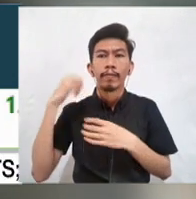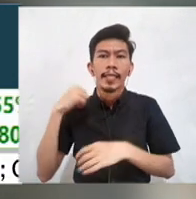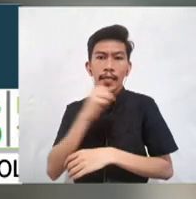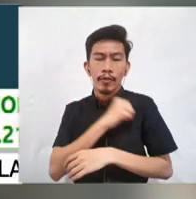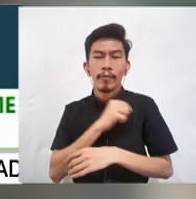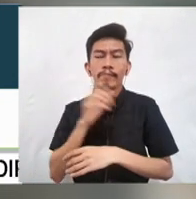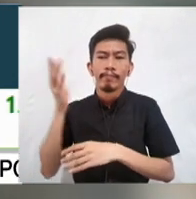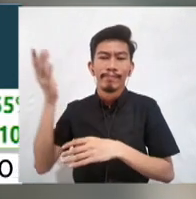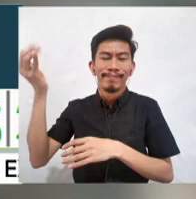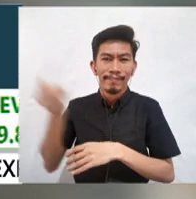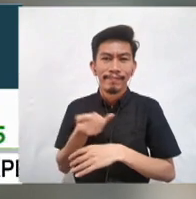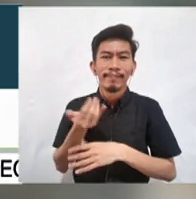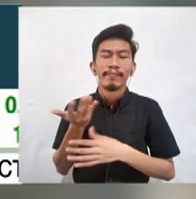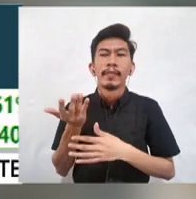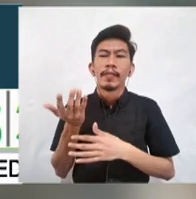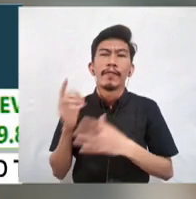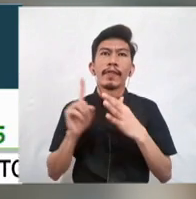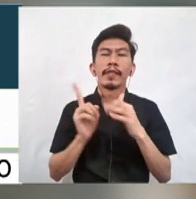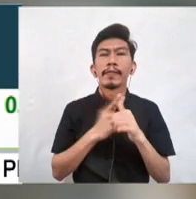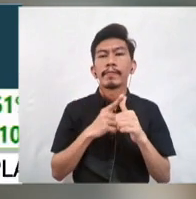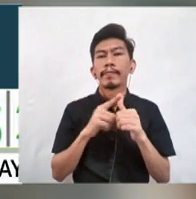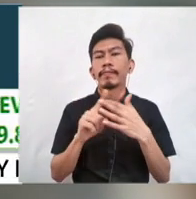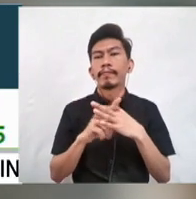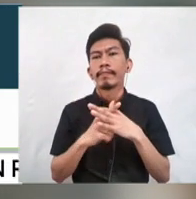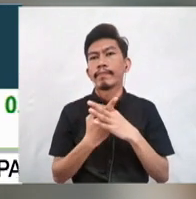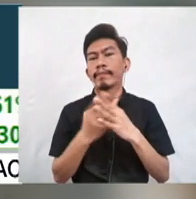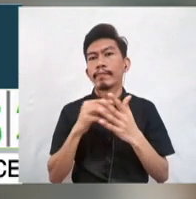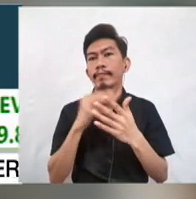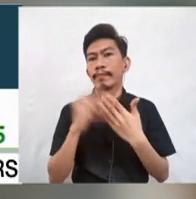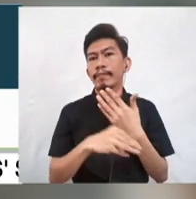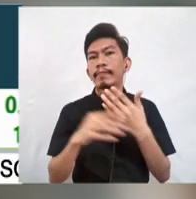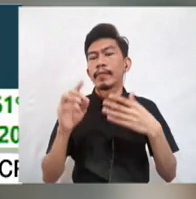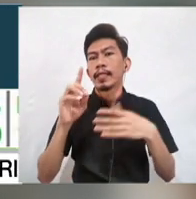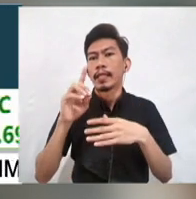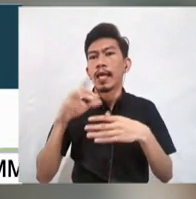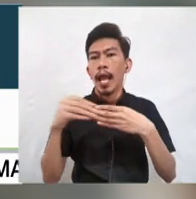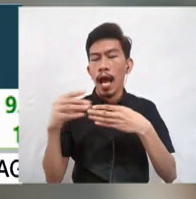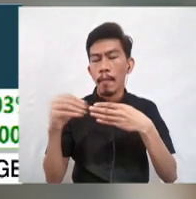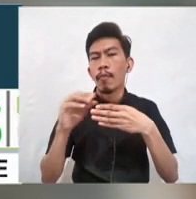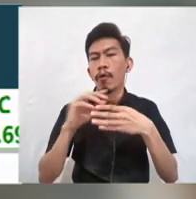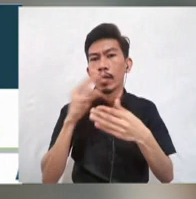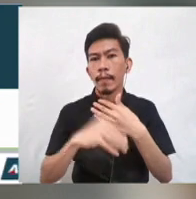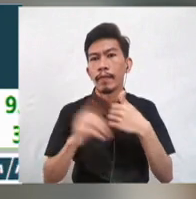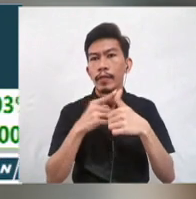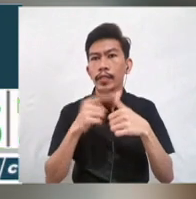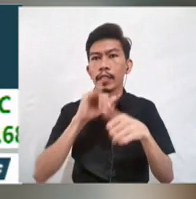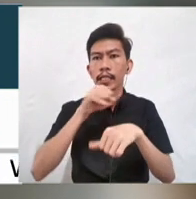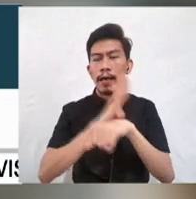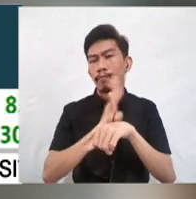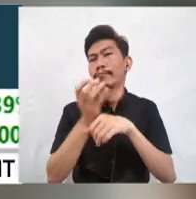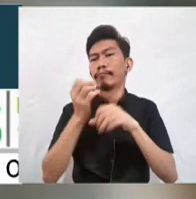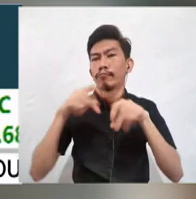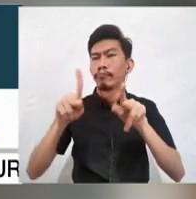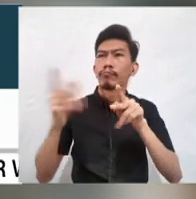So the first that we will launch are the two programs under the dollar program. Mm-hmm. The first is the Job Expo. Mm-hmm. So we have